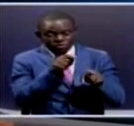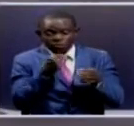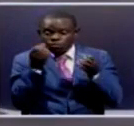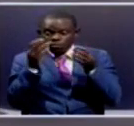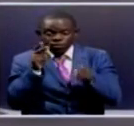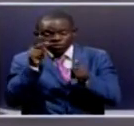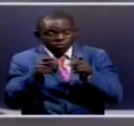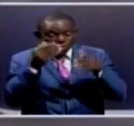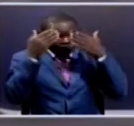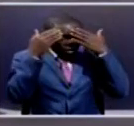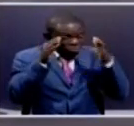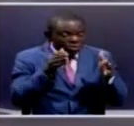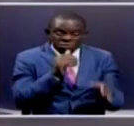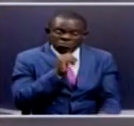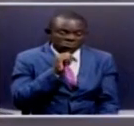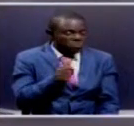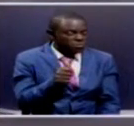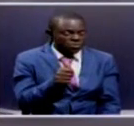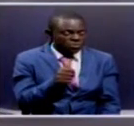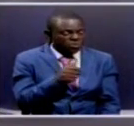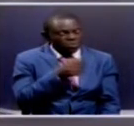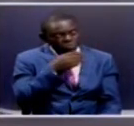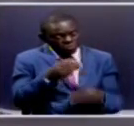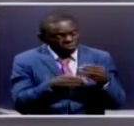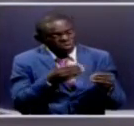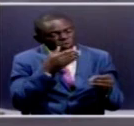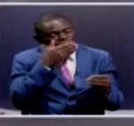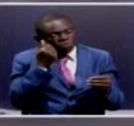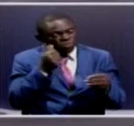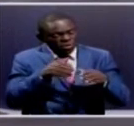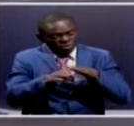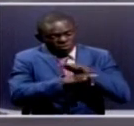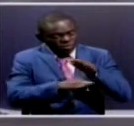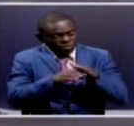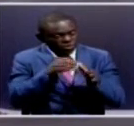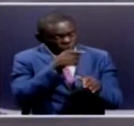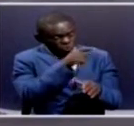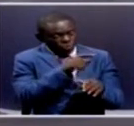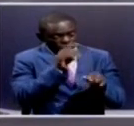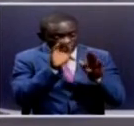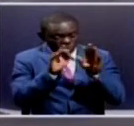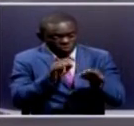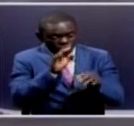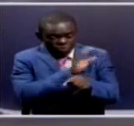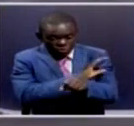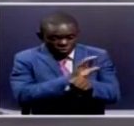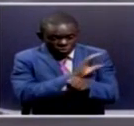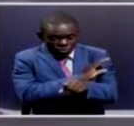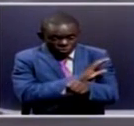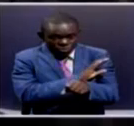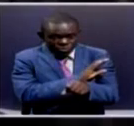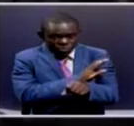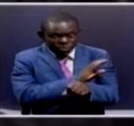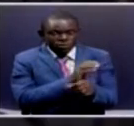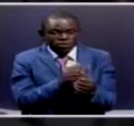for a constitutional review. That's why. Is that a fair way of doing it? The Siavonga